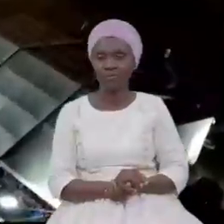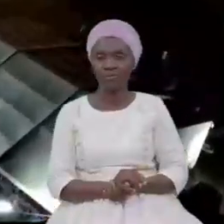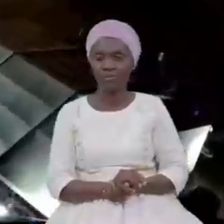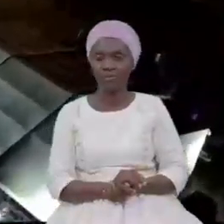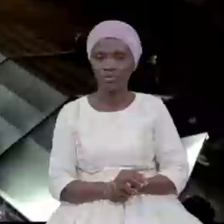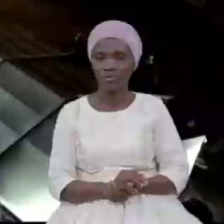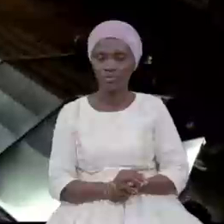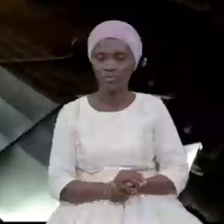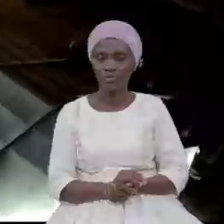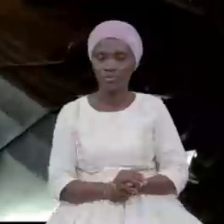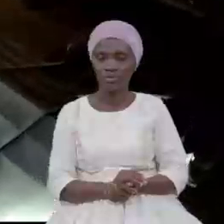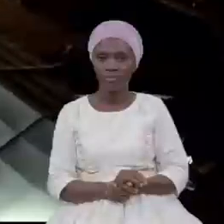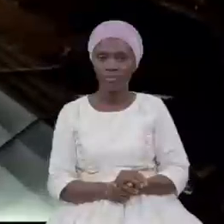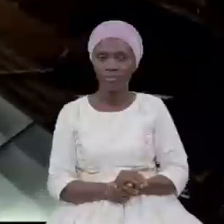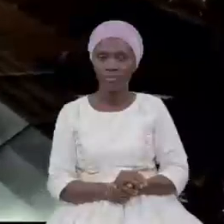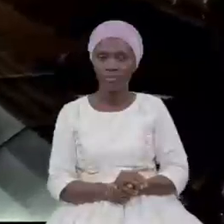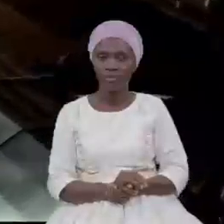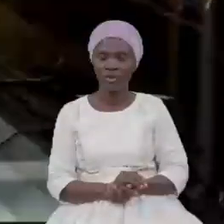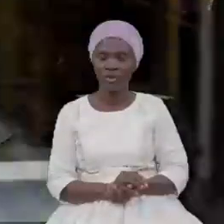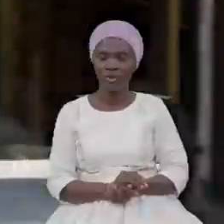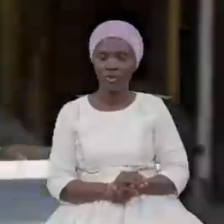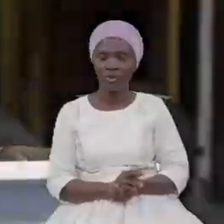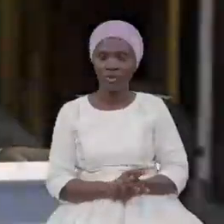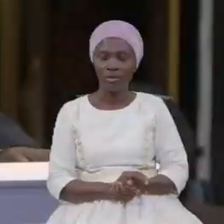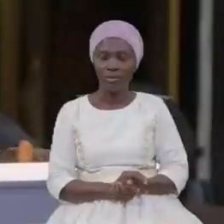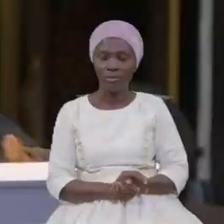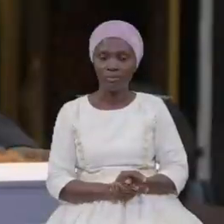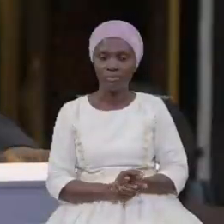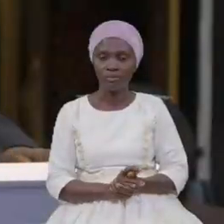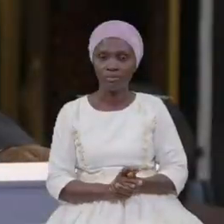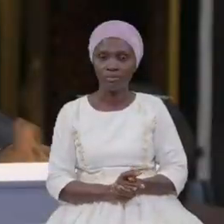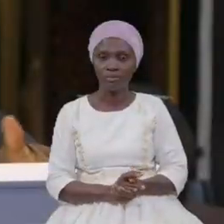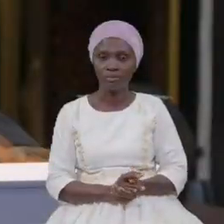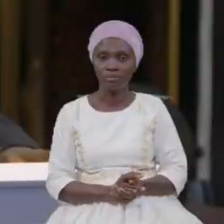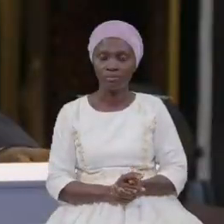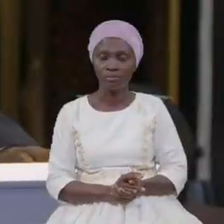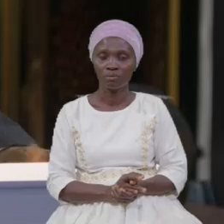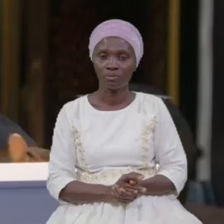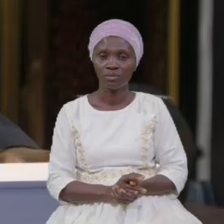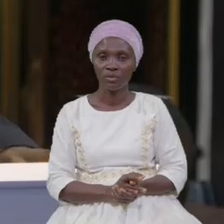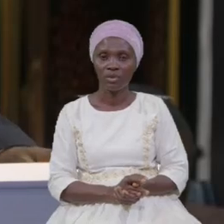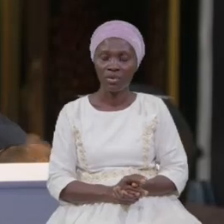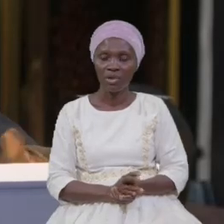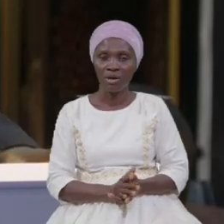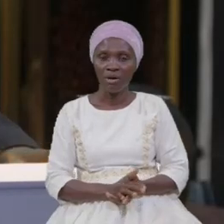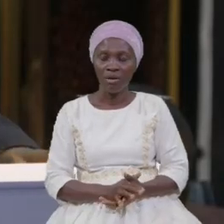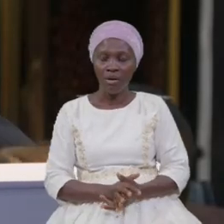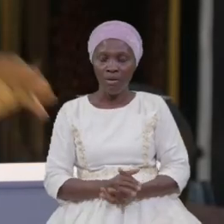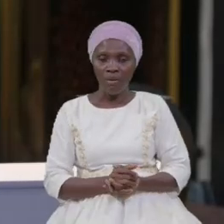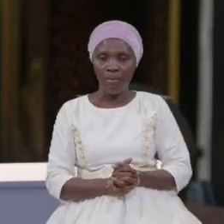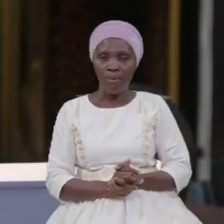We're almost through with the front here. Please, at the far back and the middle row, once you are